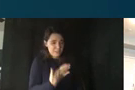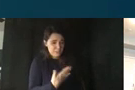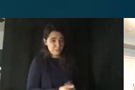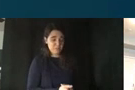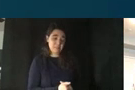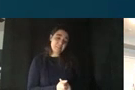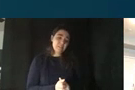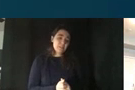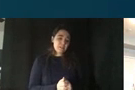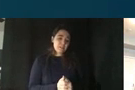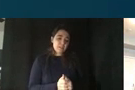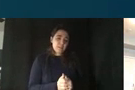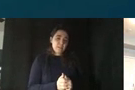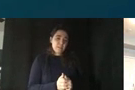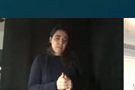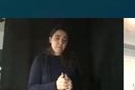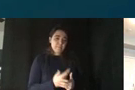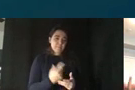to